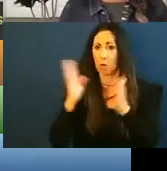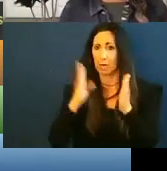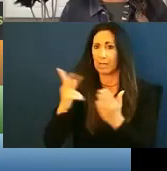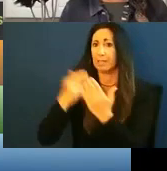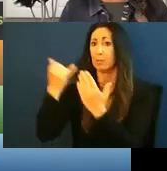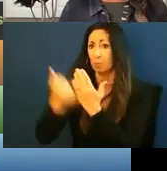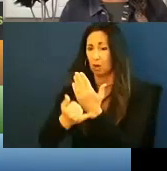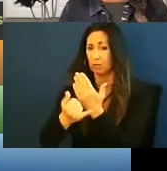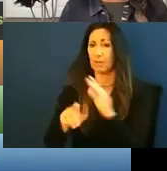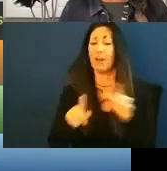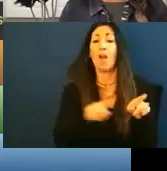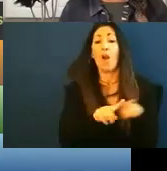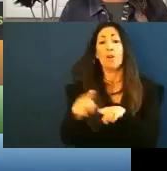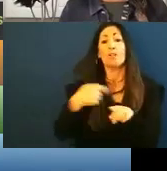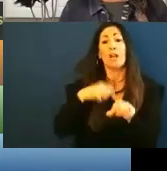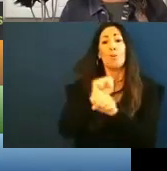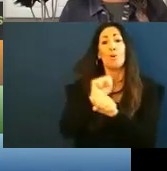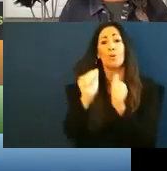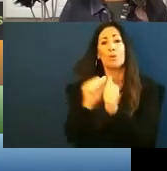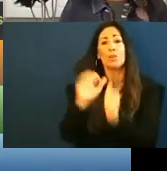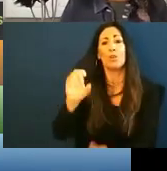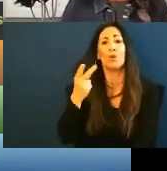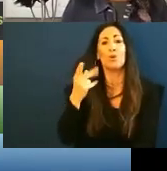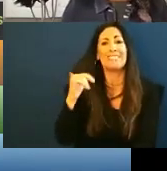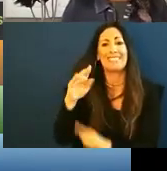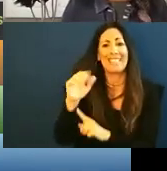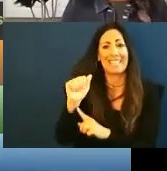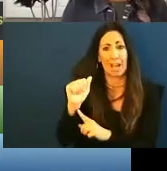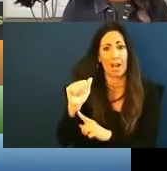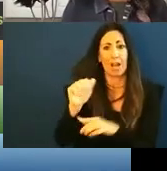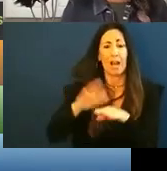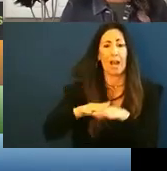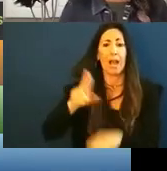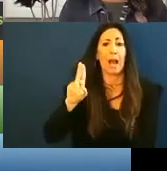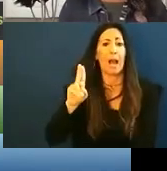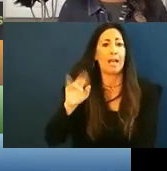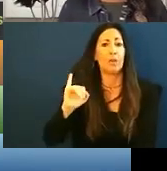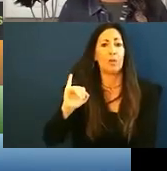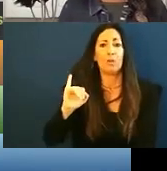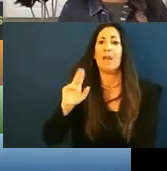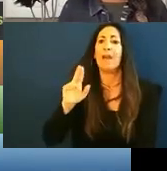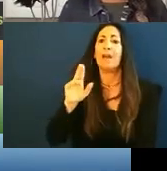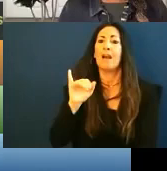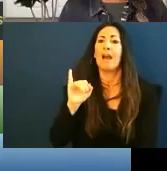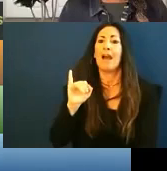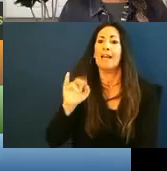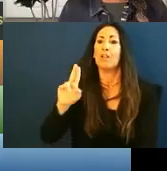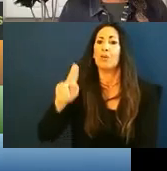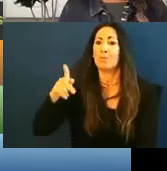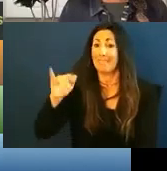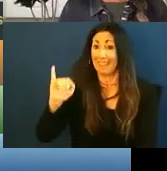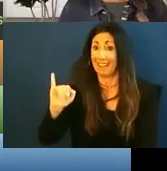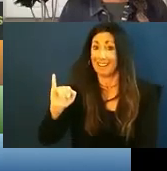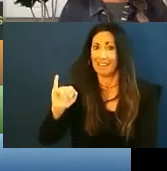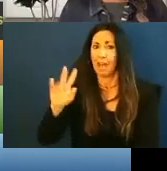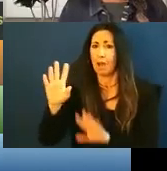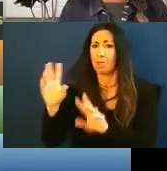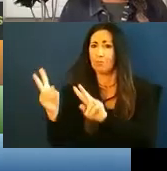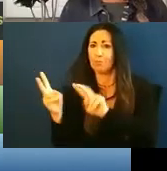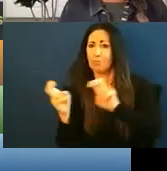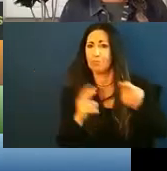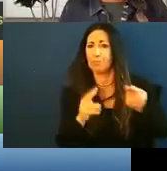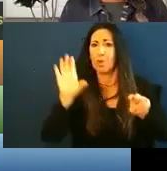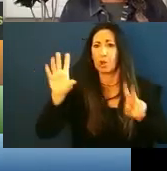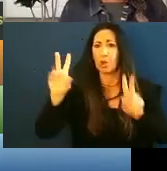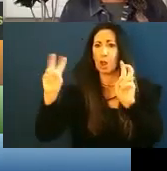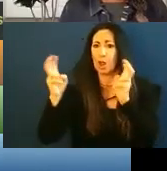I'm also working with Christina at IUPUI. So I'm going to get her logo in there too. And like I said,